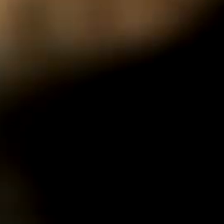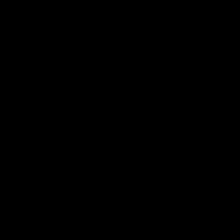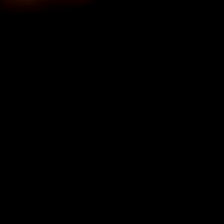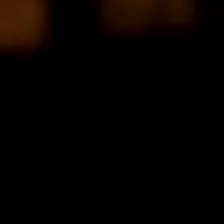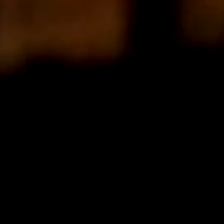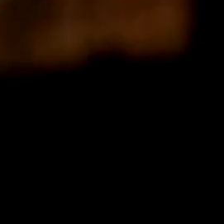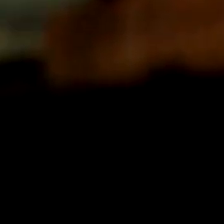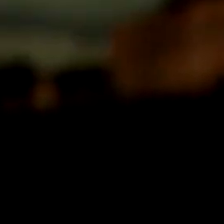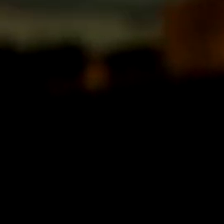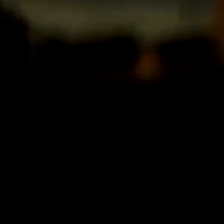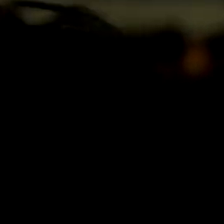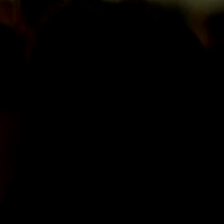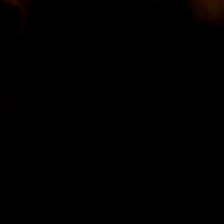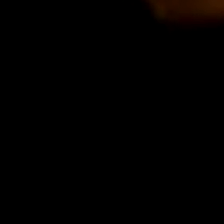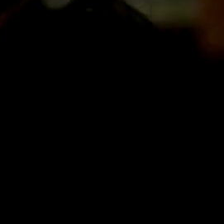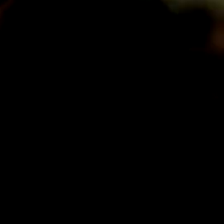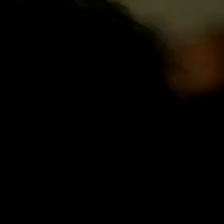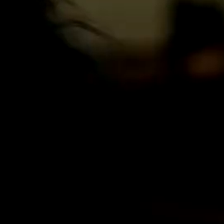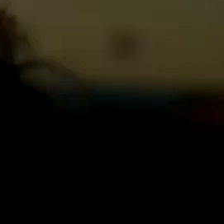Yeah.